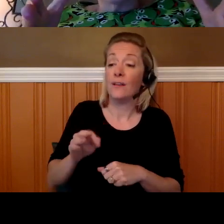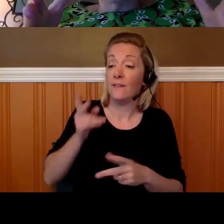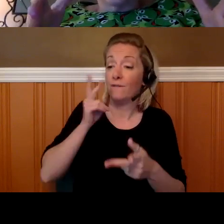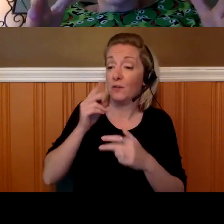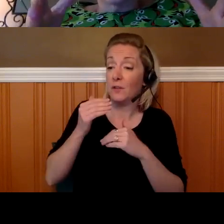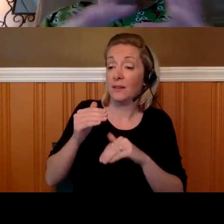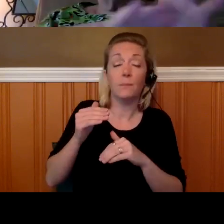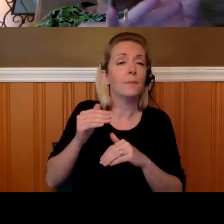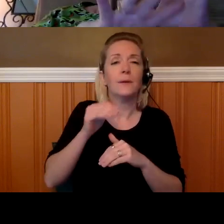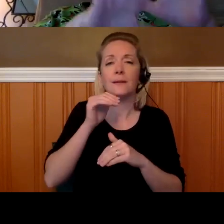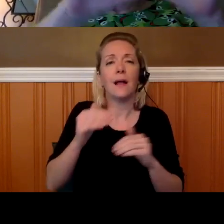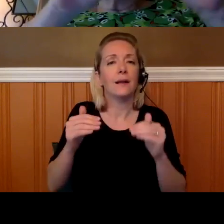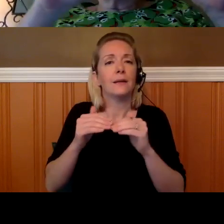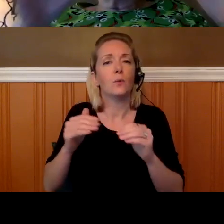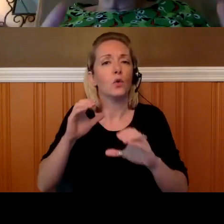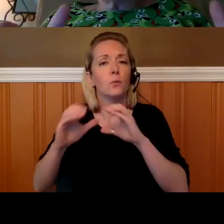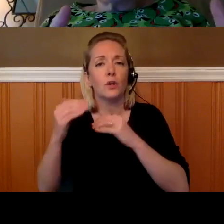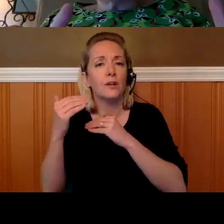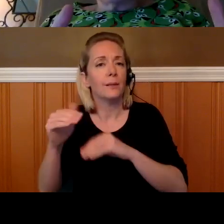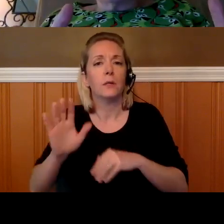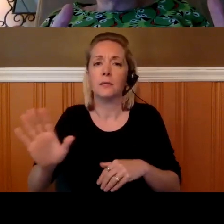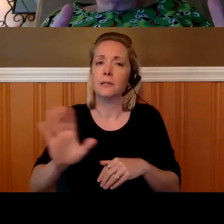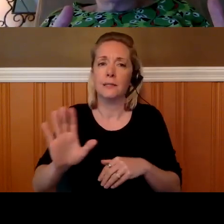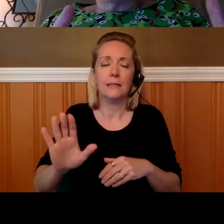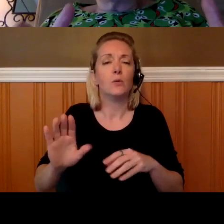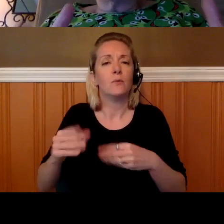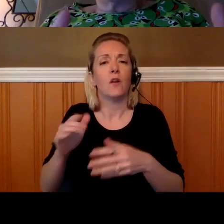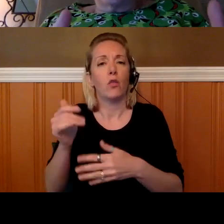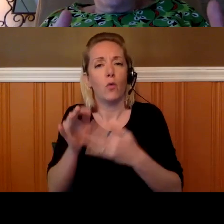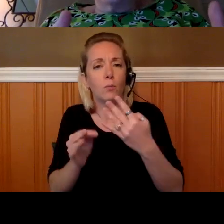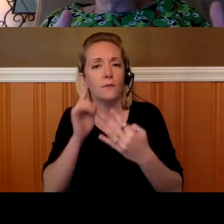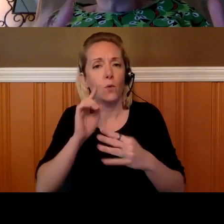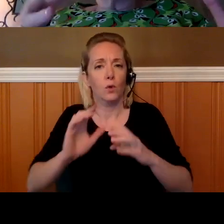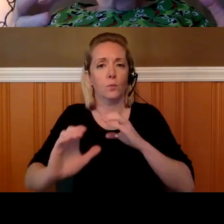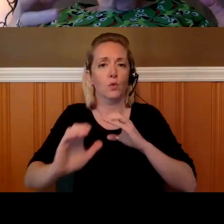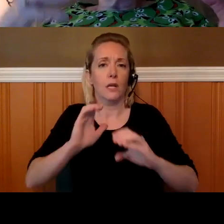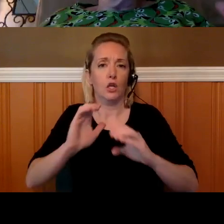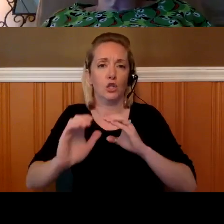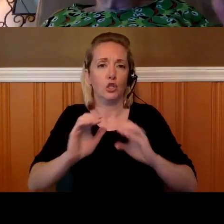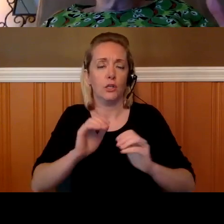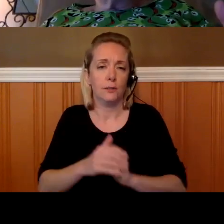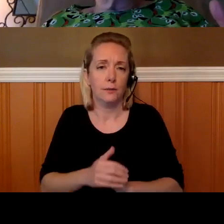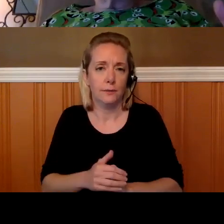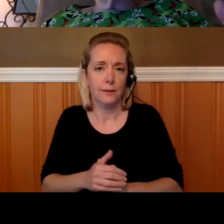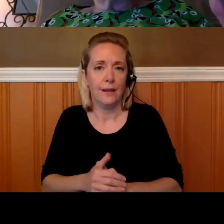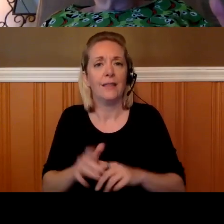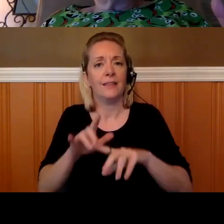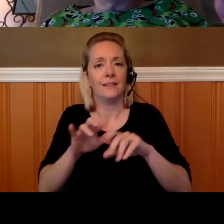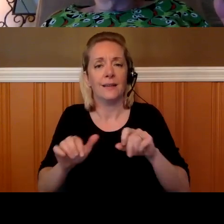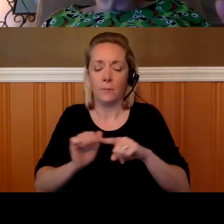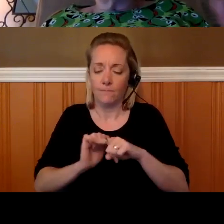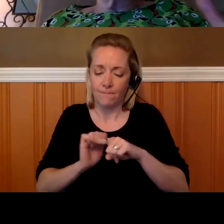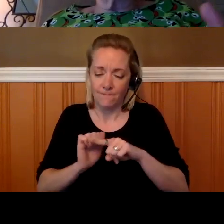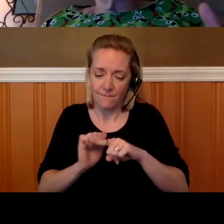using all sorts of ways to help her communicate, but we didn't leave the vision behind. I don't want it to